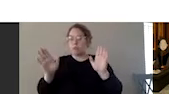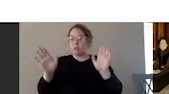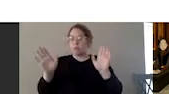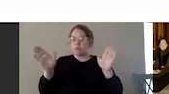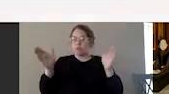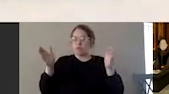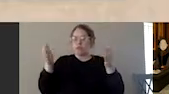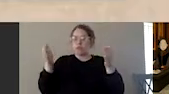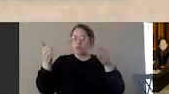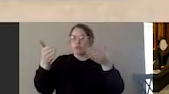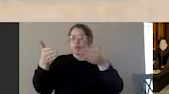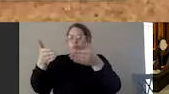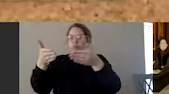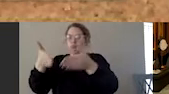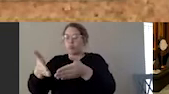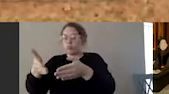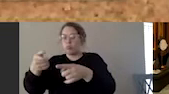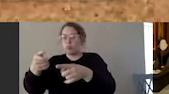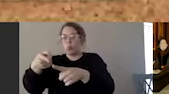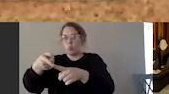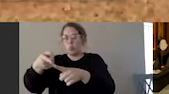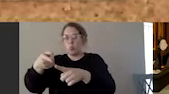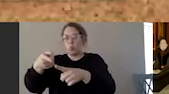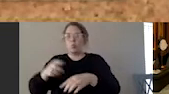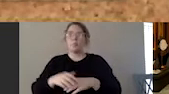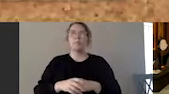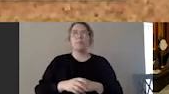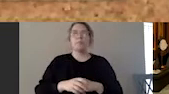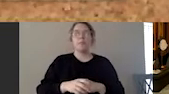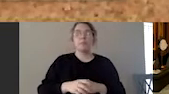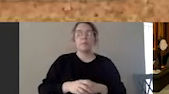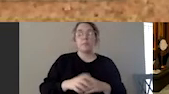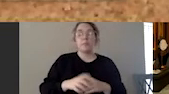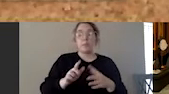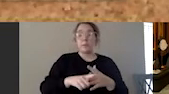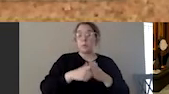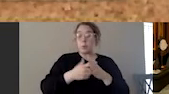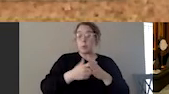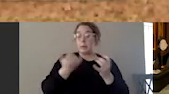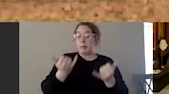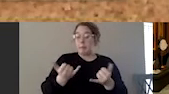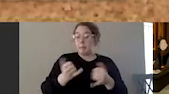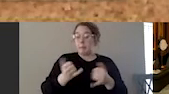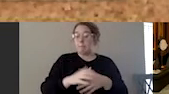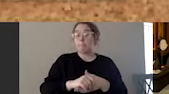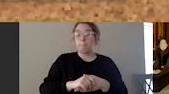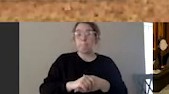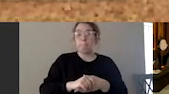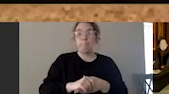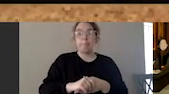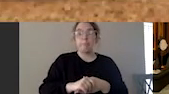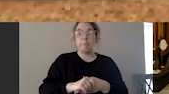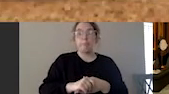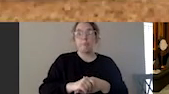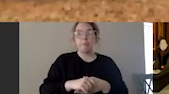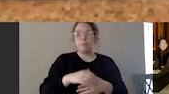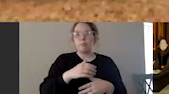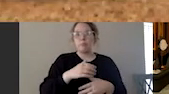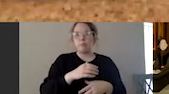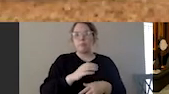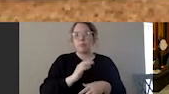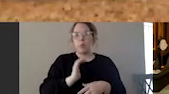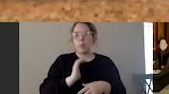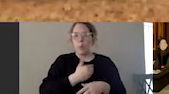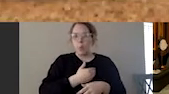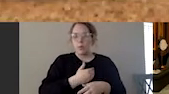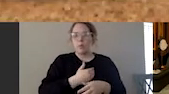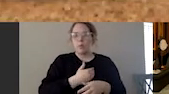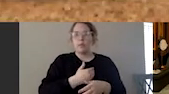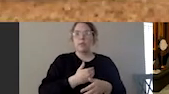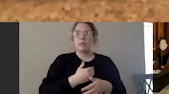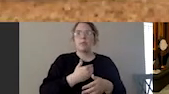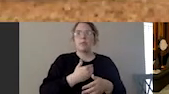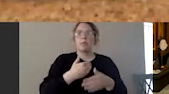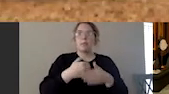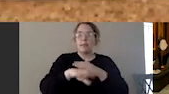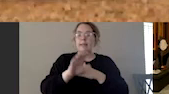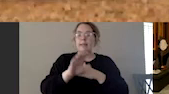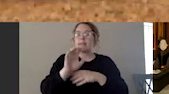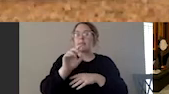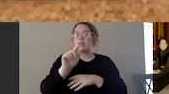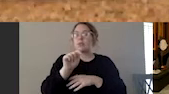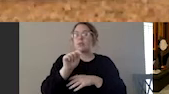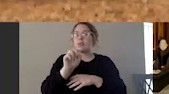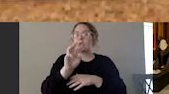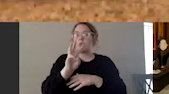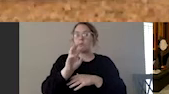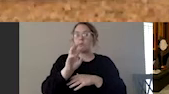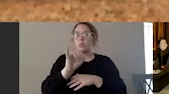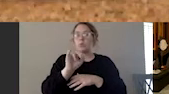of thinking starting now when we get into Twinery, which